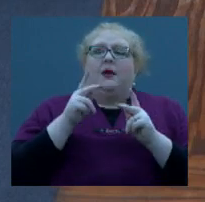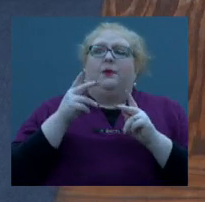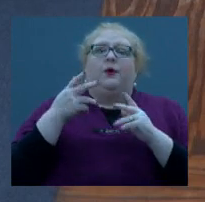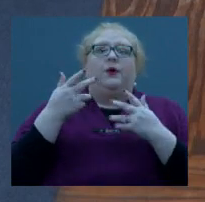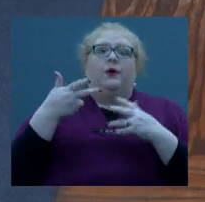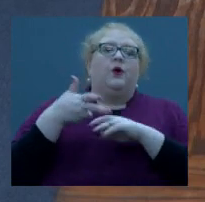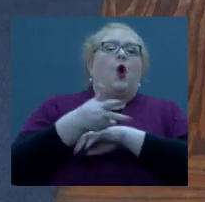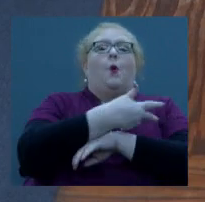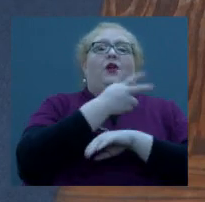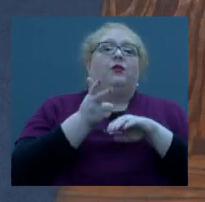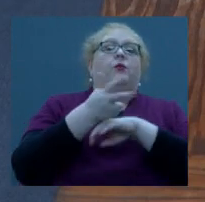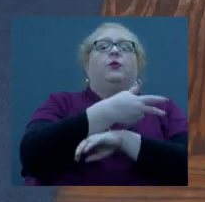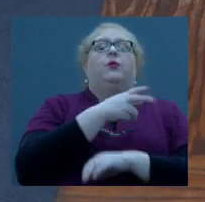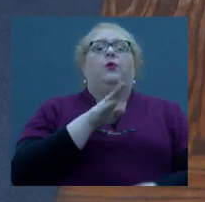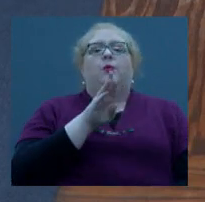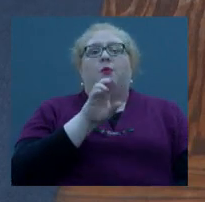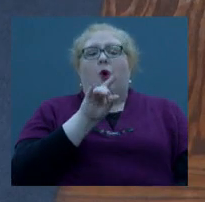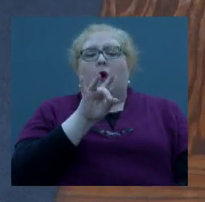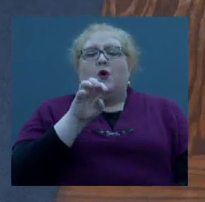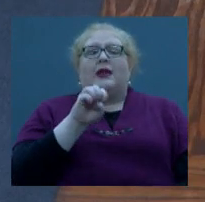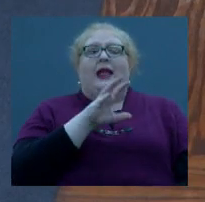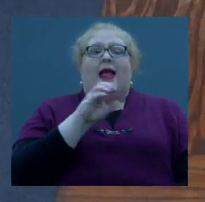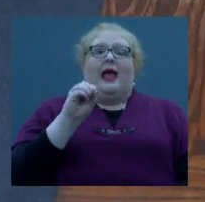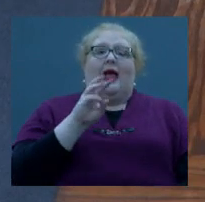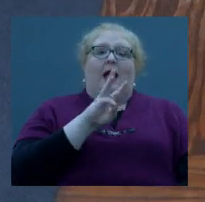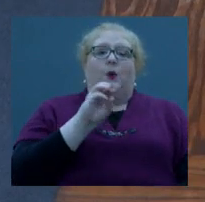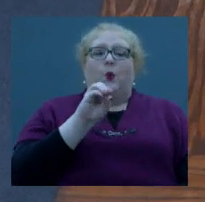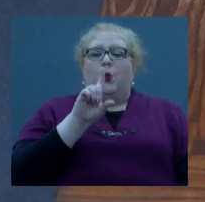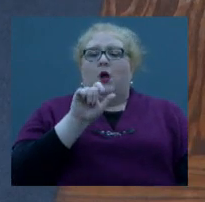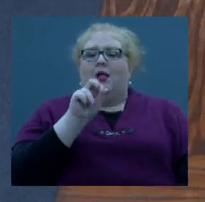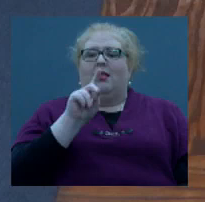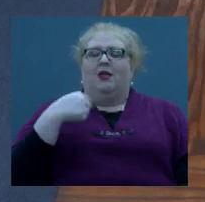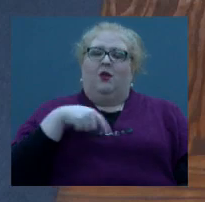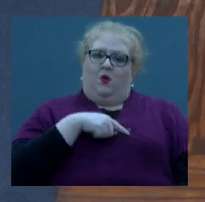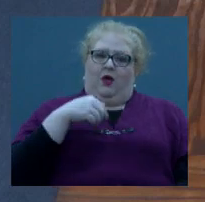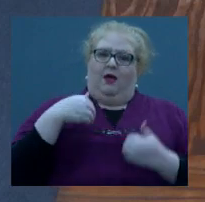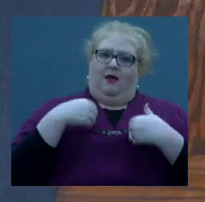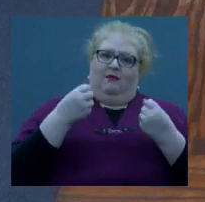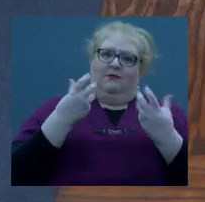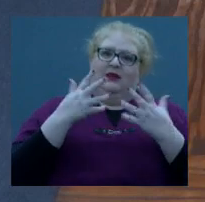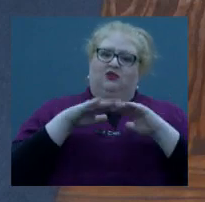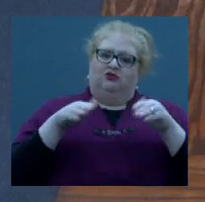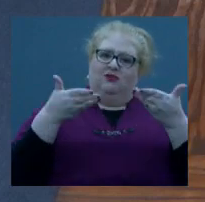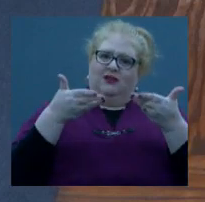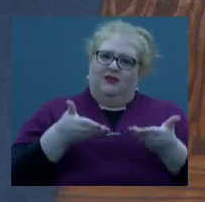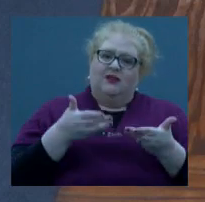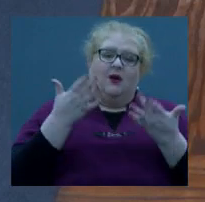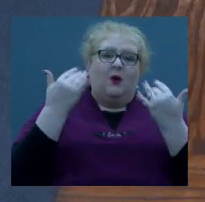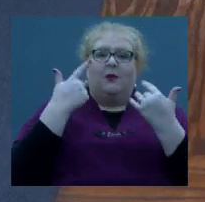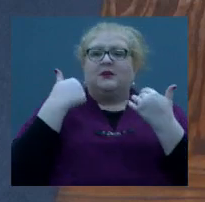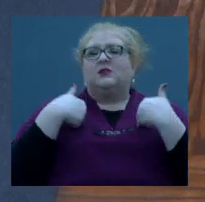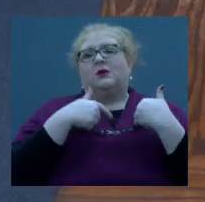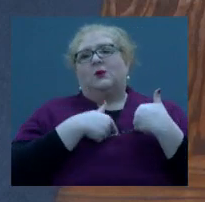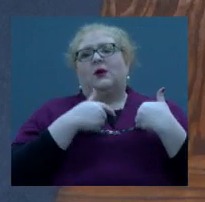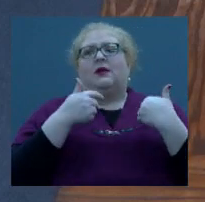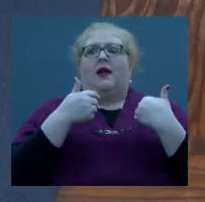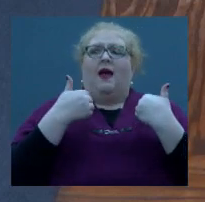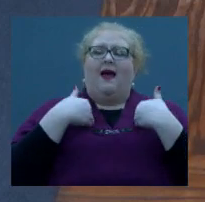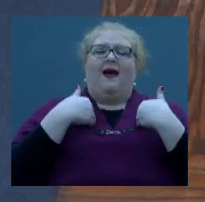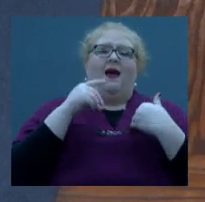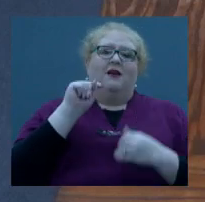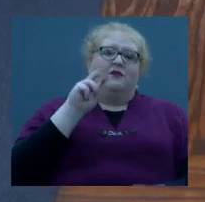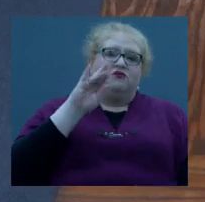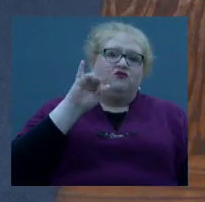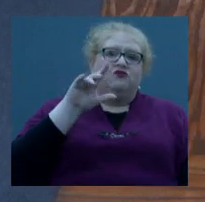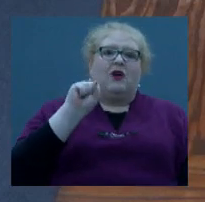and Brody Creek have a lot of children. One of the reasons we all live there is that there's a lot of green space. There are people out walking our trails,